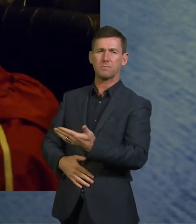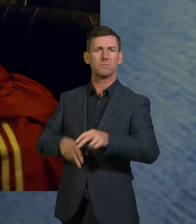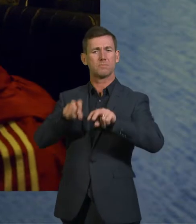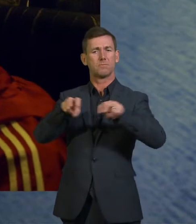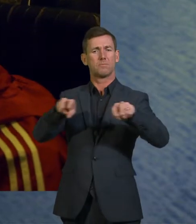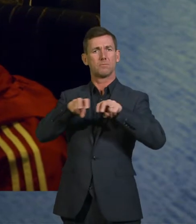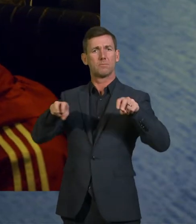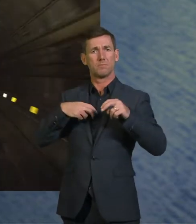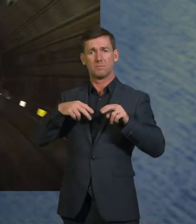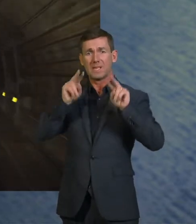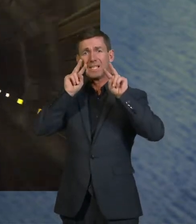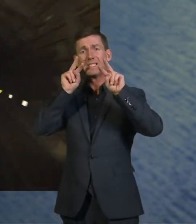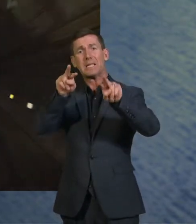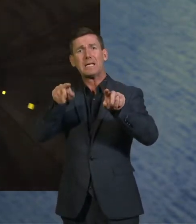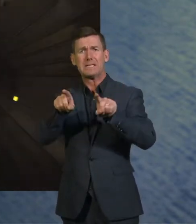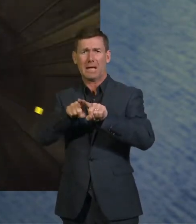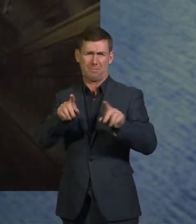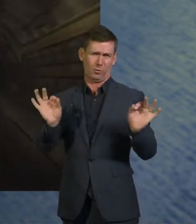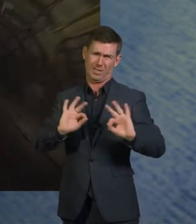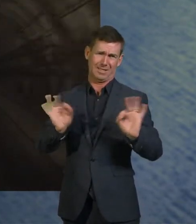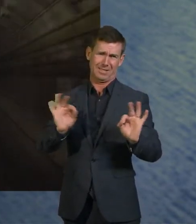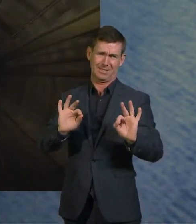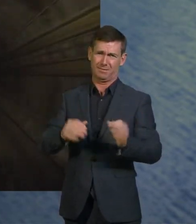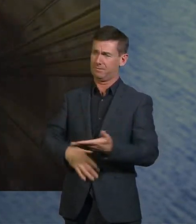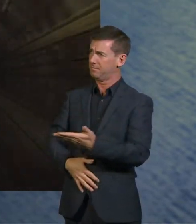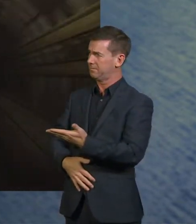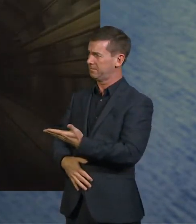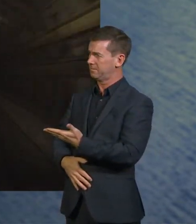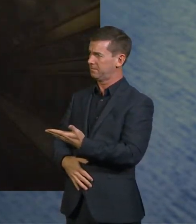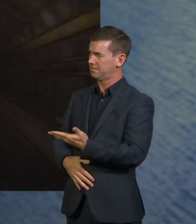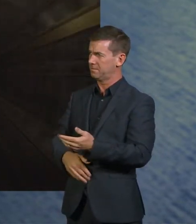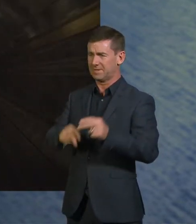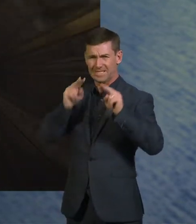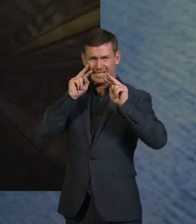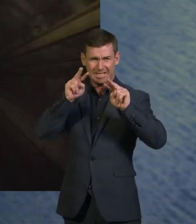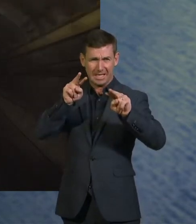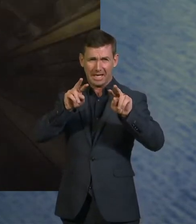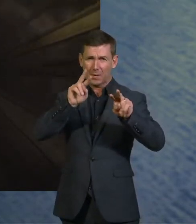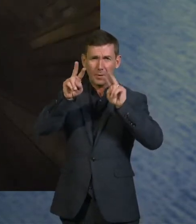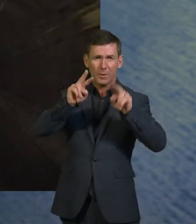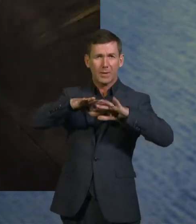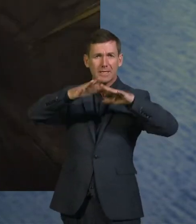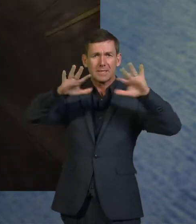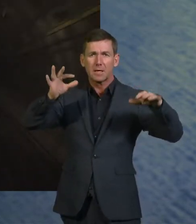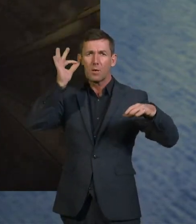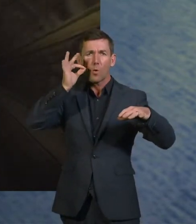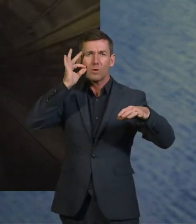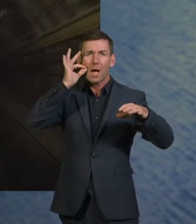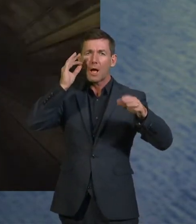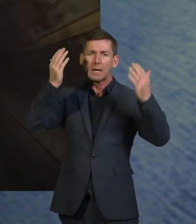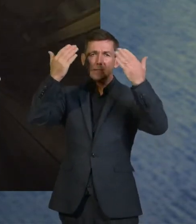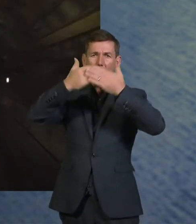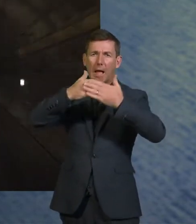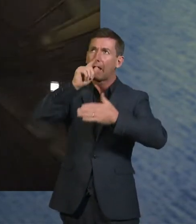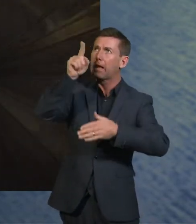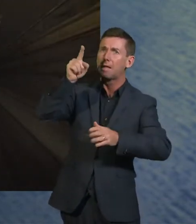sees. Dark patches of seawater on the curved concrete walls. A sign that the tunnel